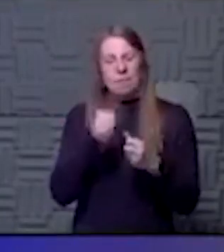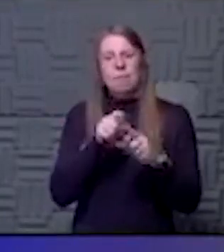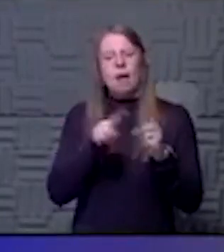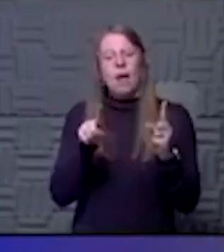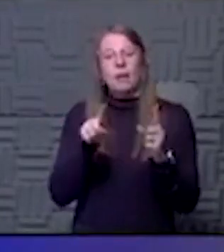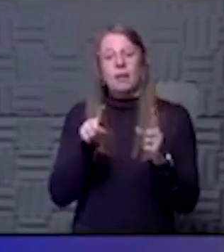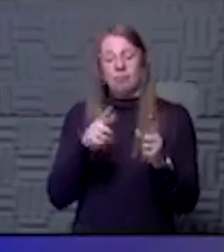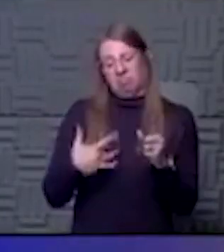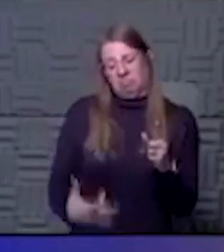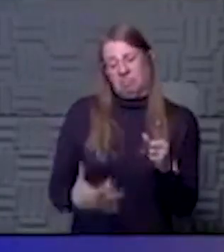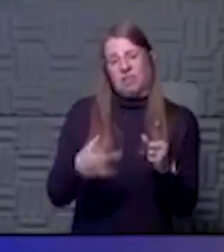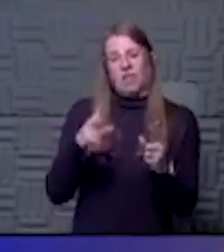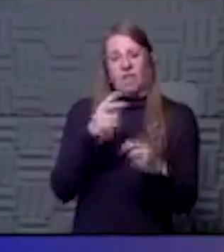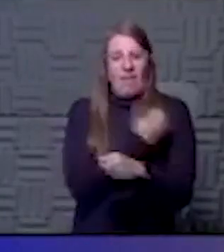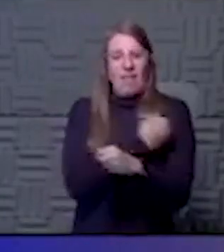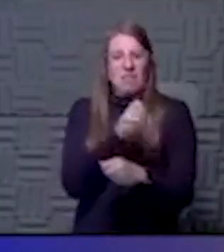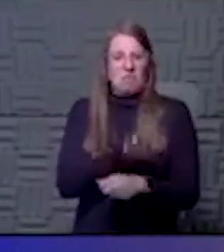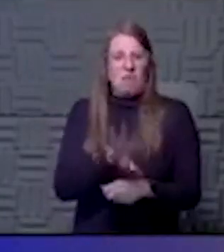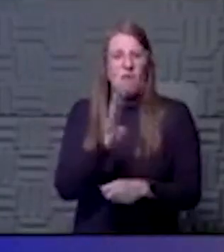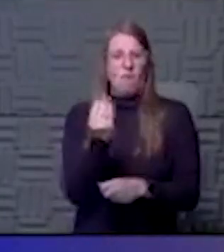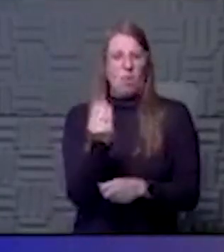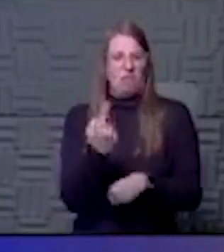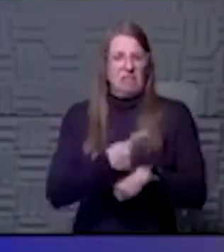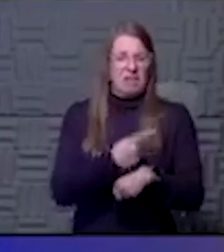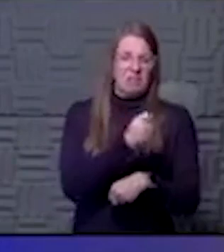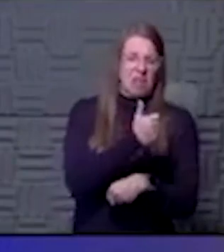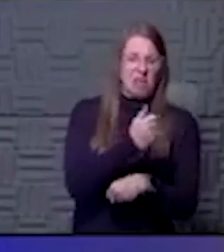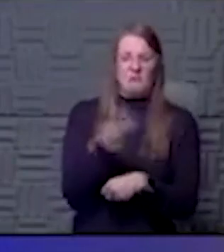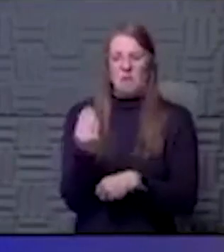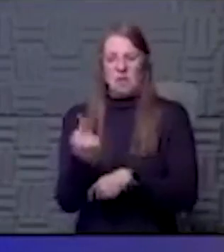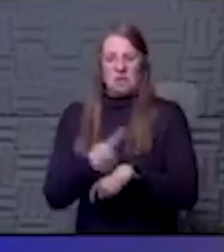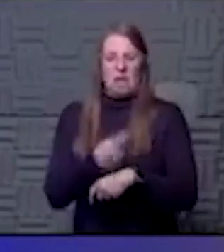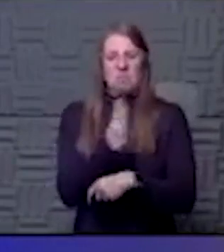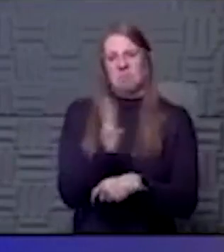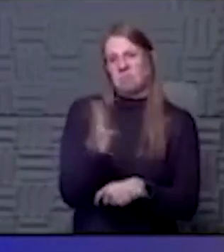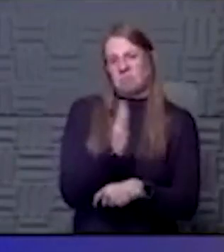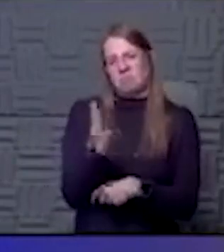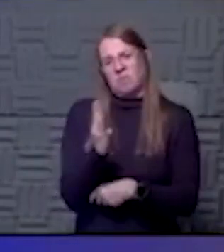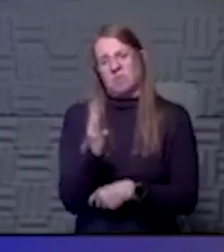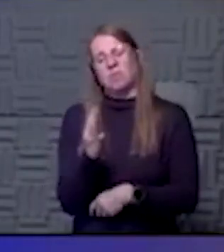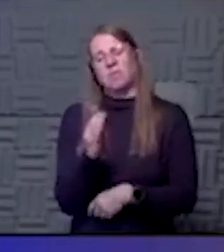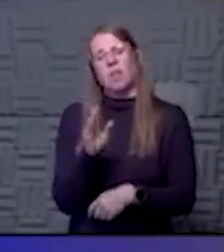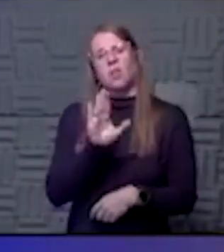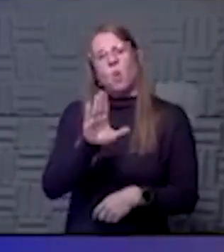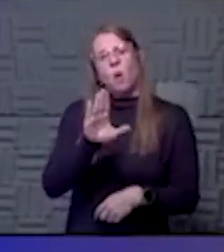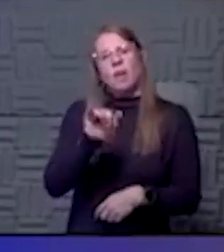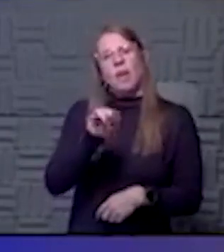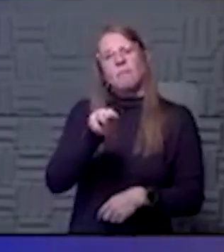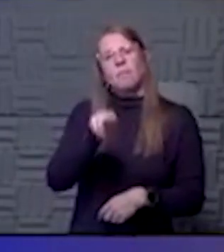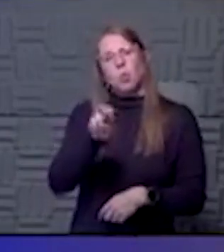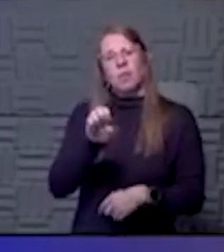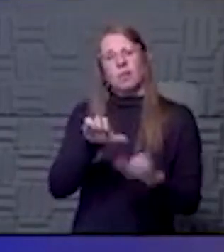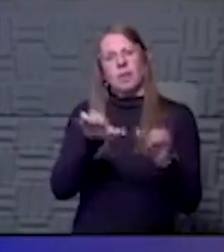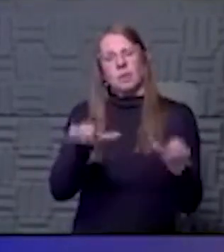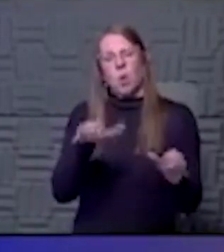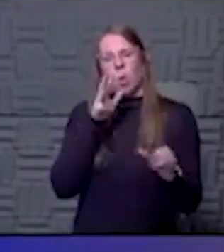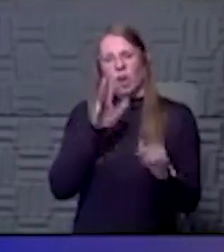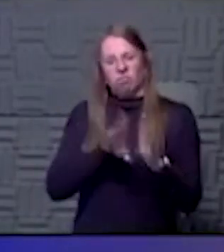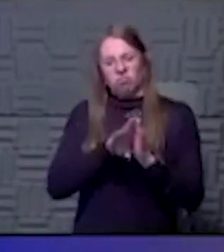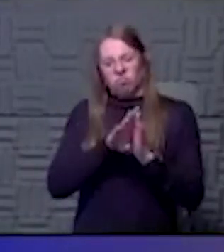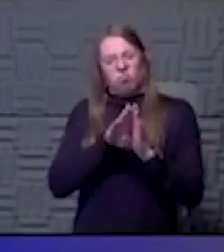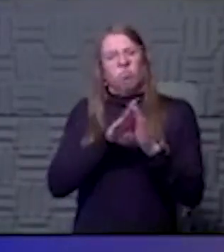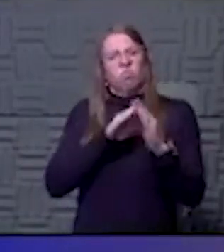we usually say it's about 14 days. So in that 10 to 14 day frame is when your immune system is going to have built up enough